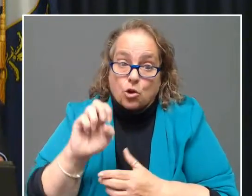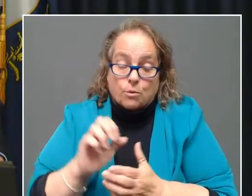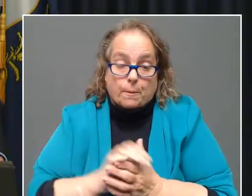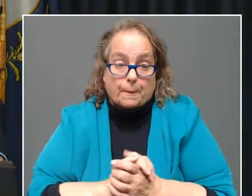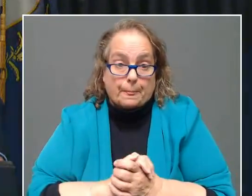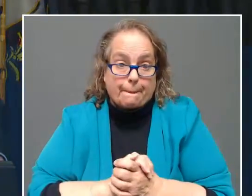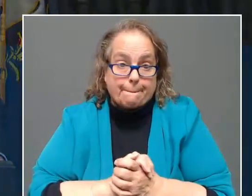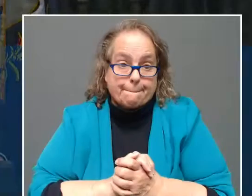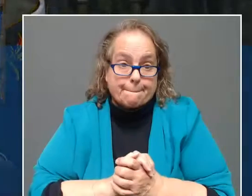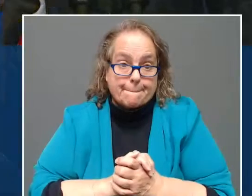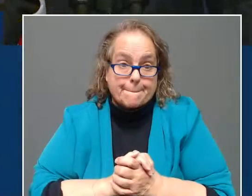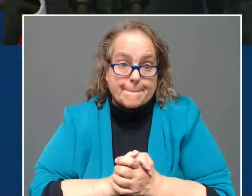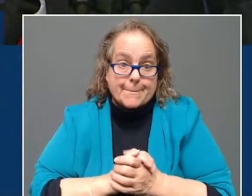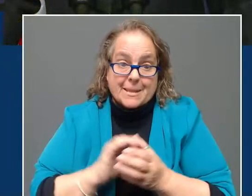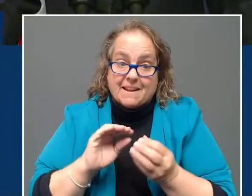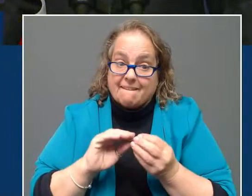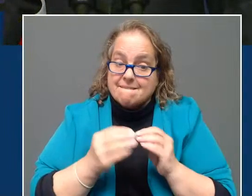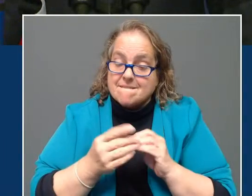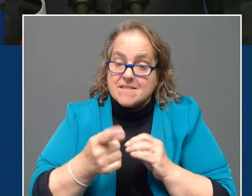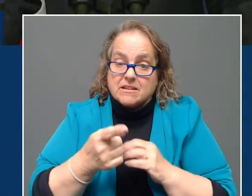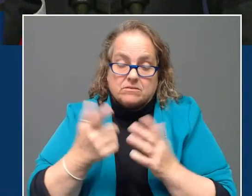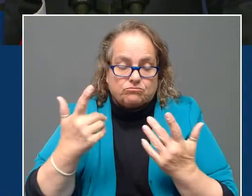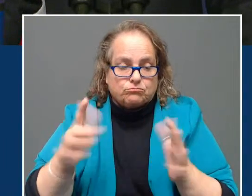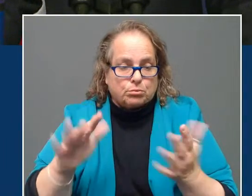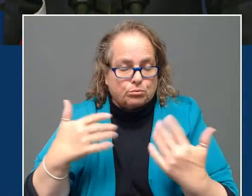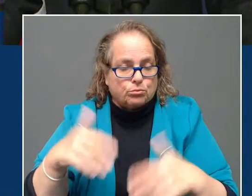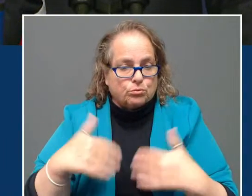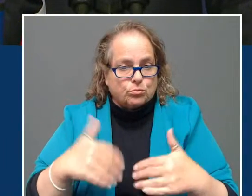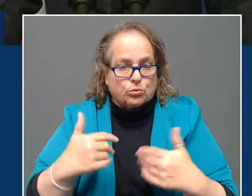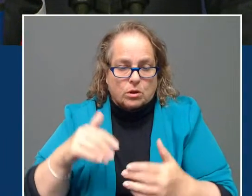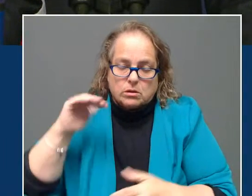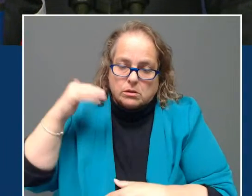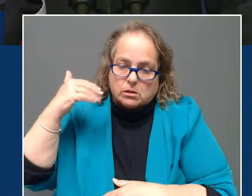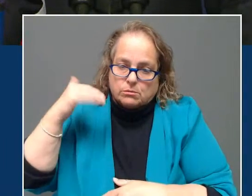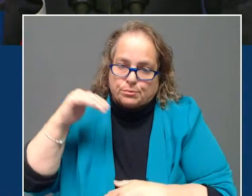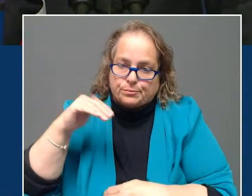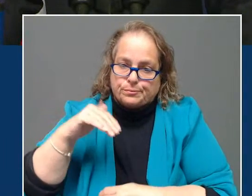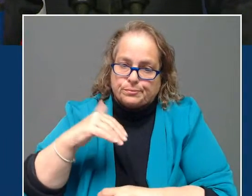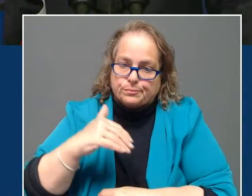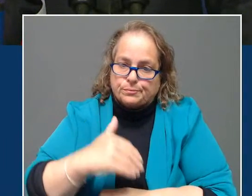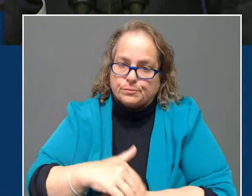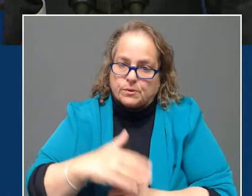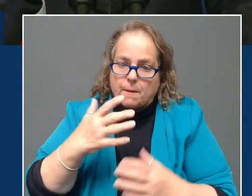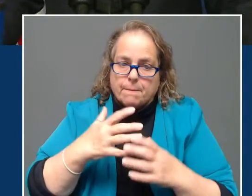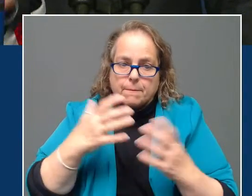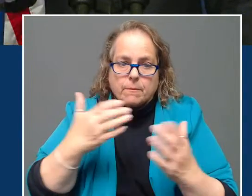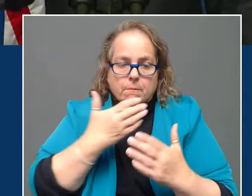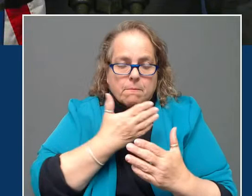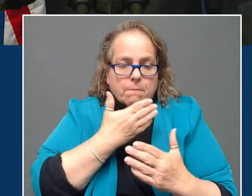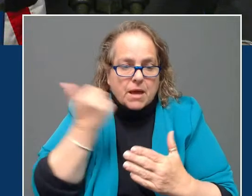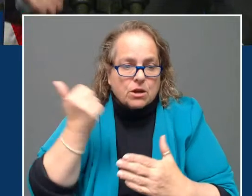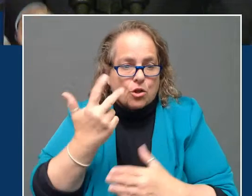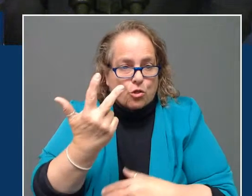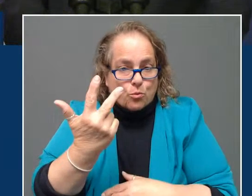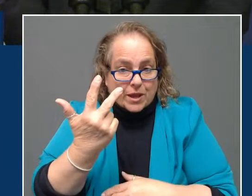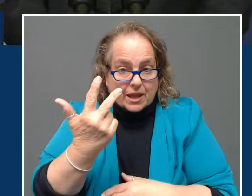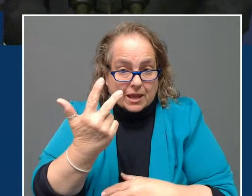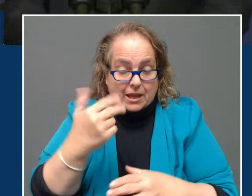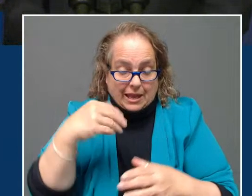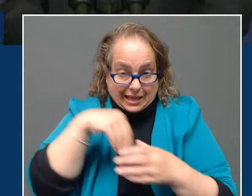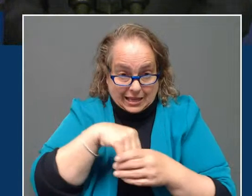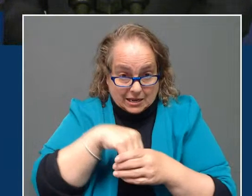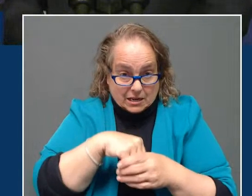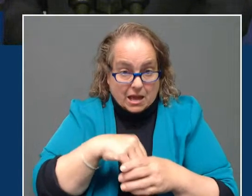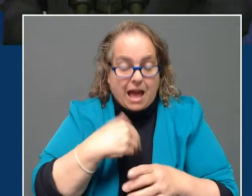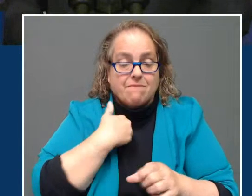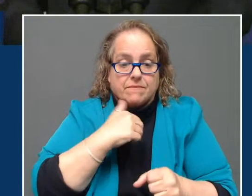Again, these numbers have totally turned around. 3 new residents testing positive, 4 new staff, 1 new